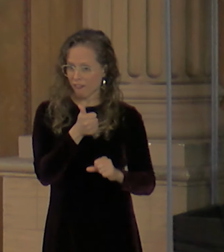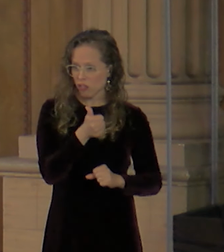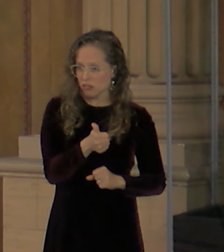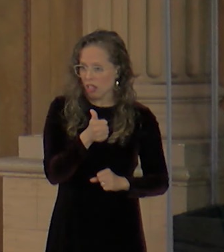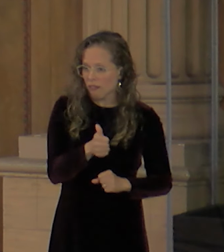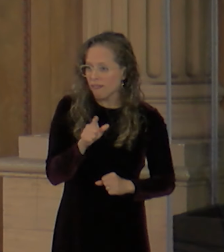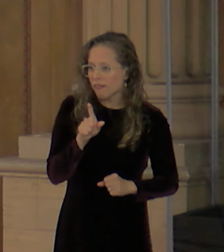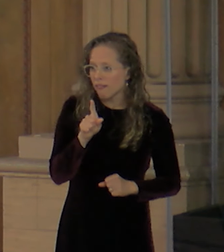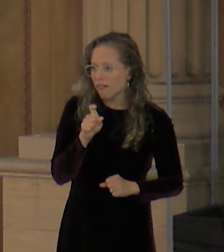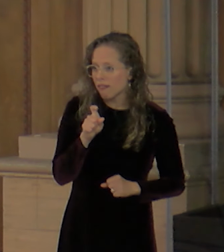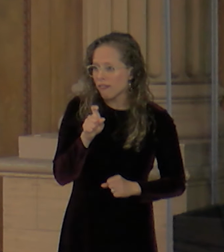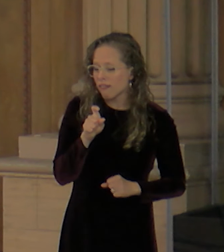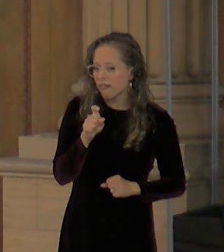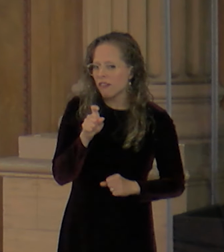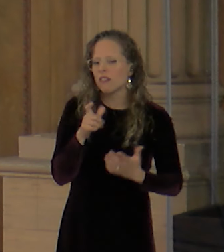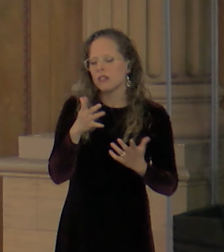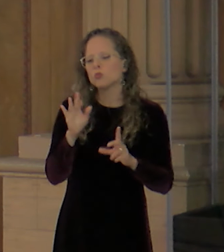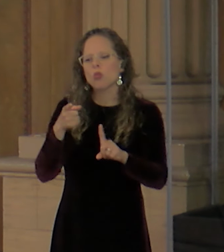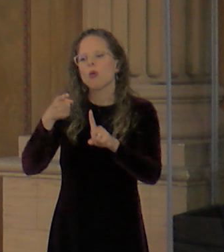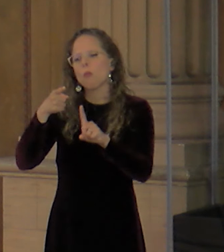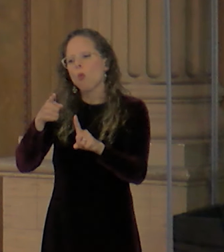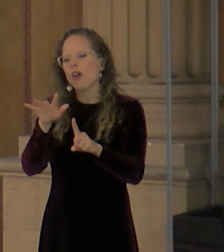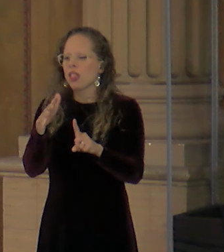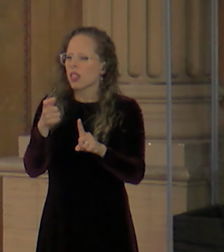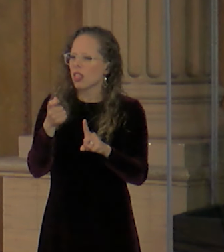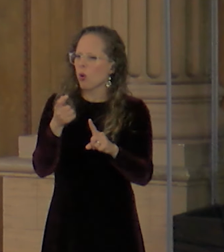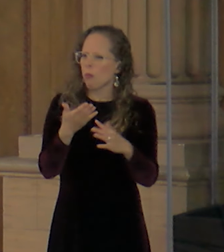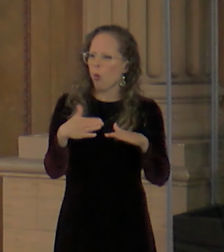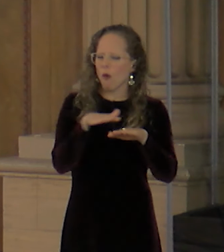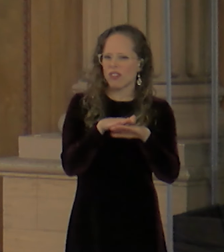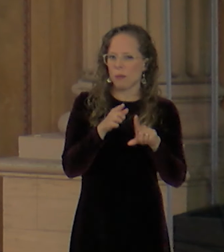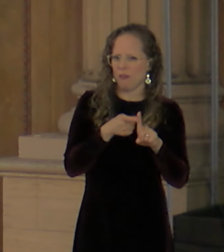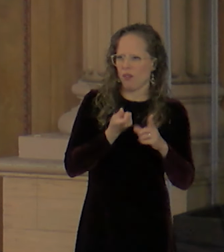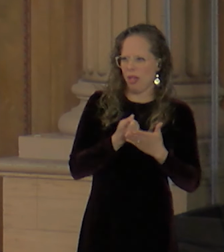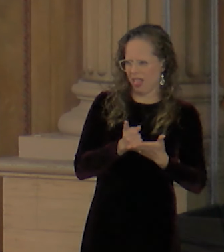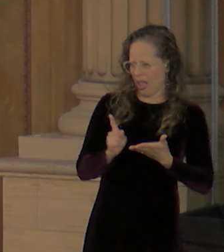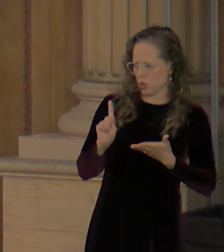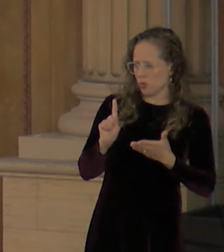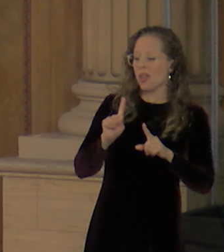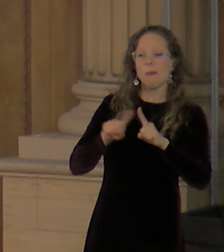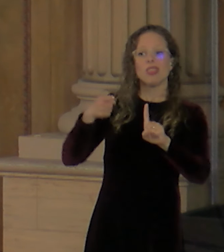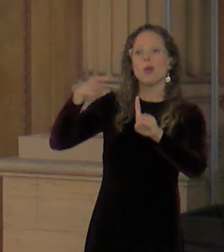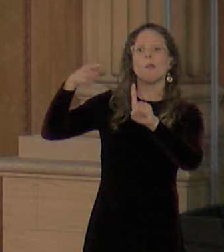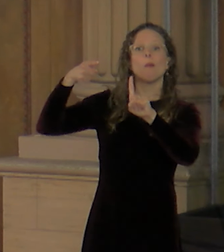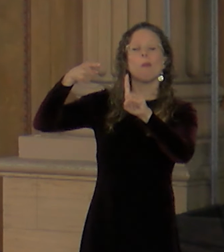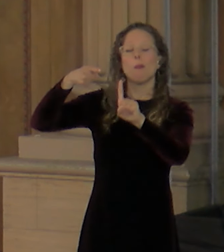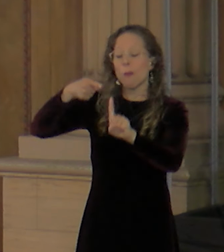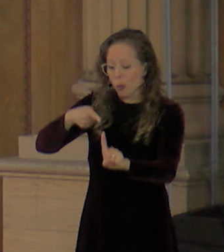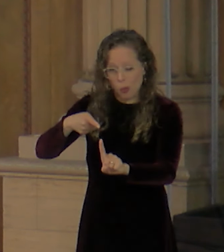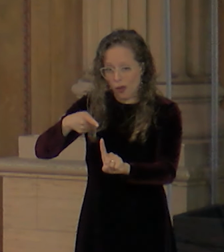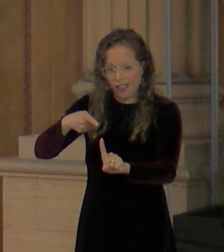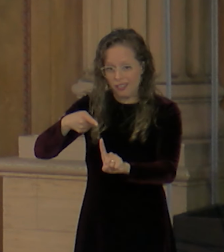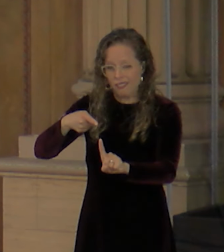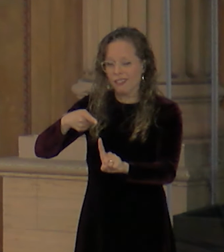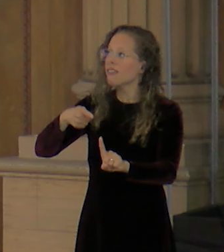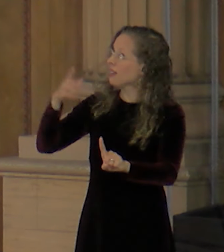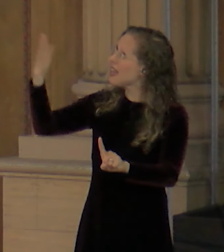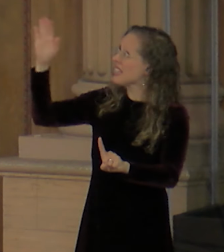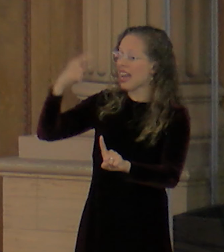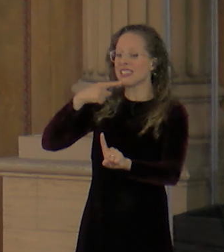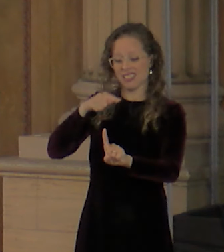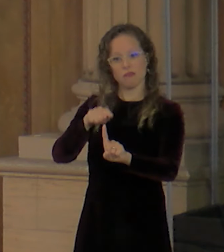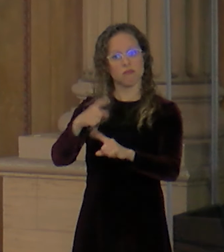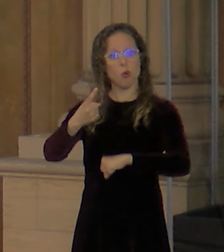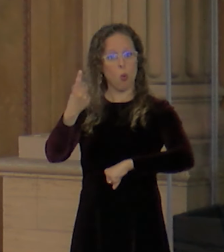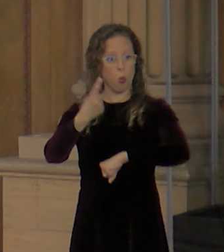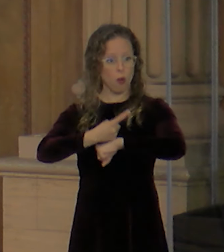And the point here is mainly overlap with some of the stuff we said last week, so we'll kind of fly over this point. But God is saying that one day he will judge